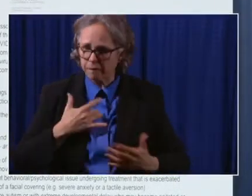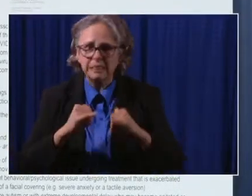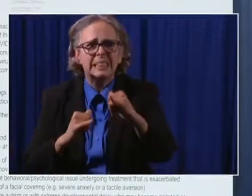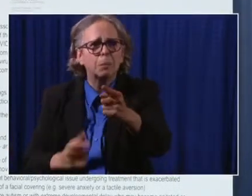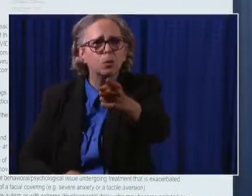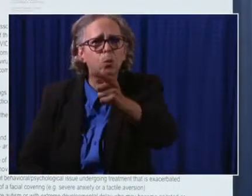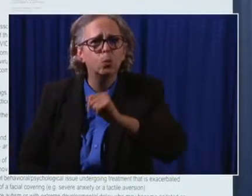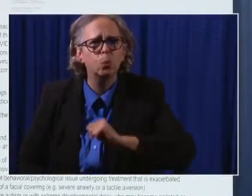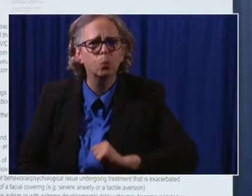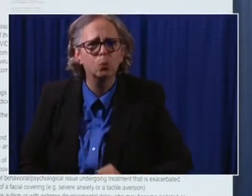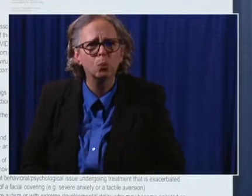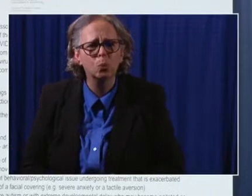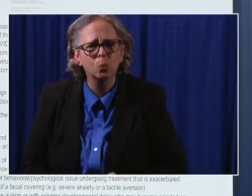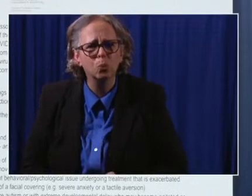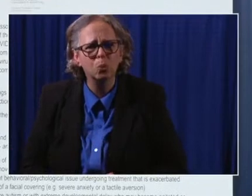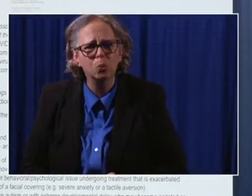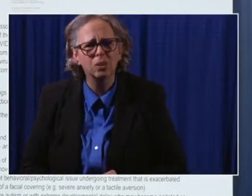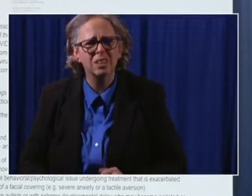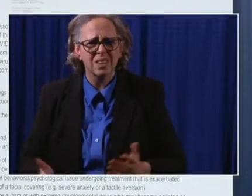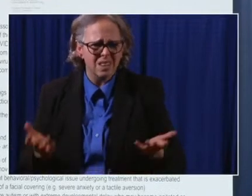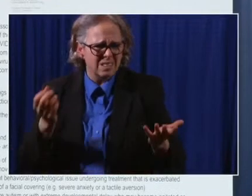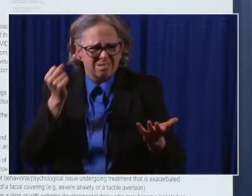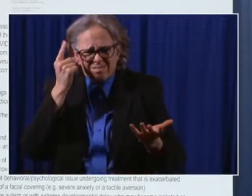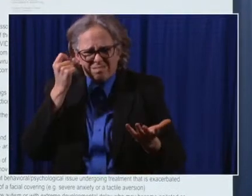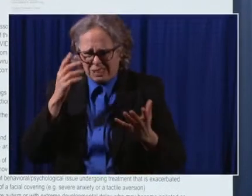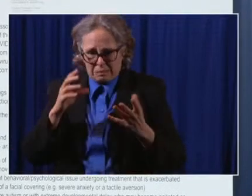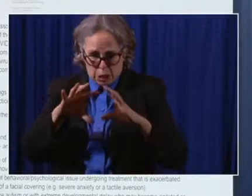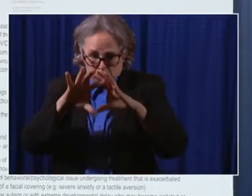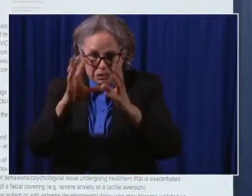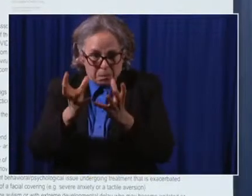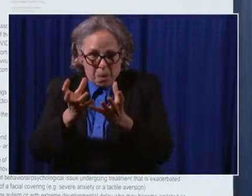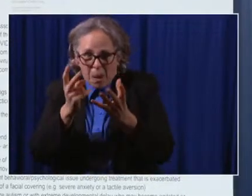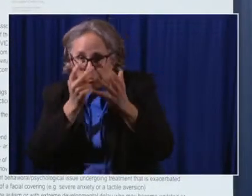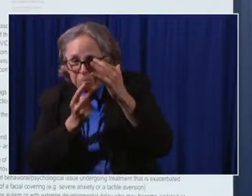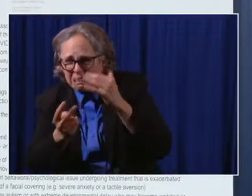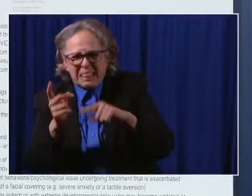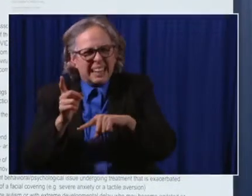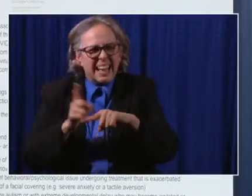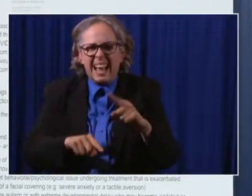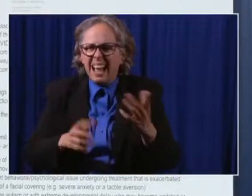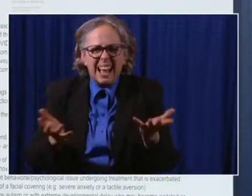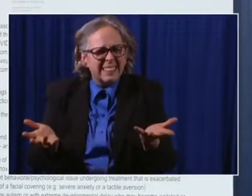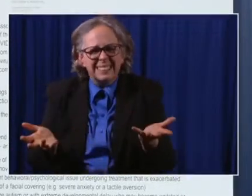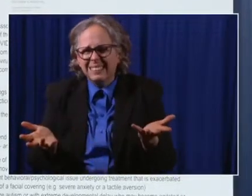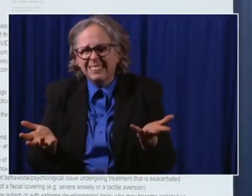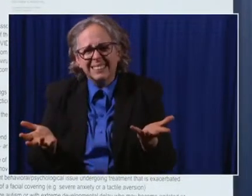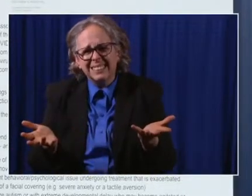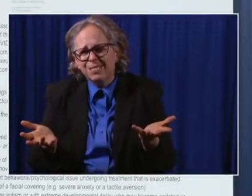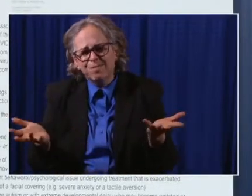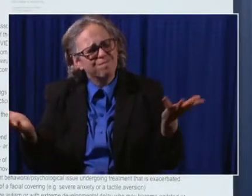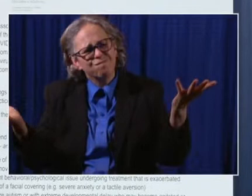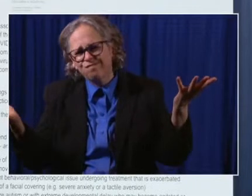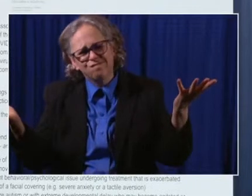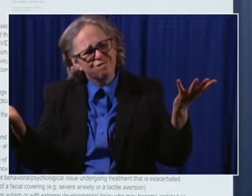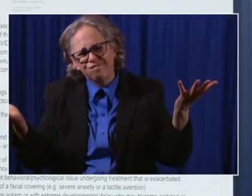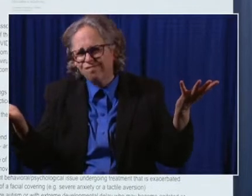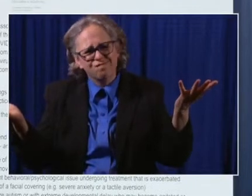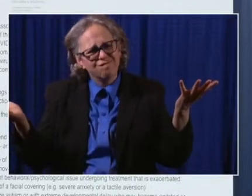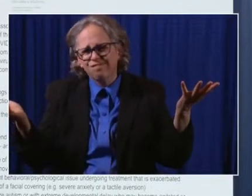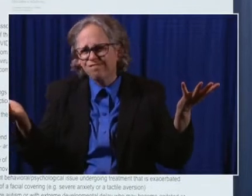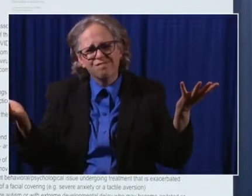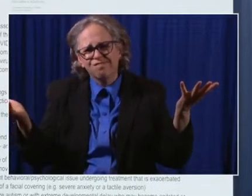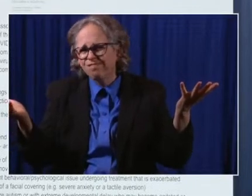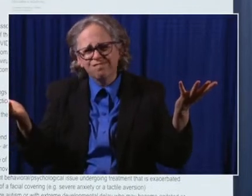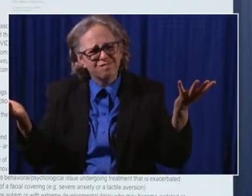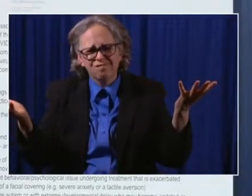None of us has a crystal ball. None of us can tell what's going to happen when we go back to school. We all are